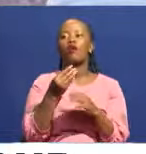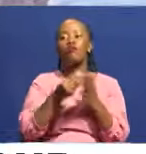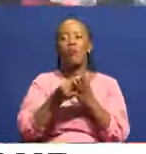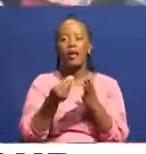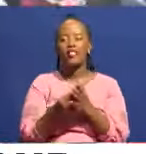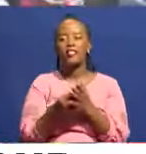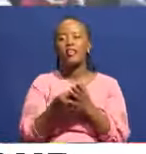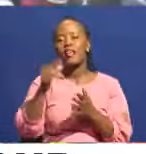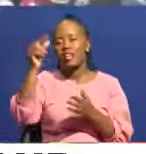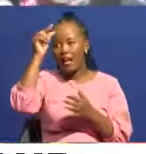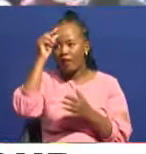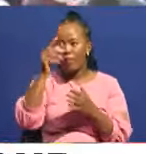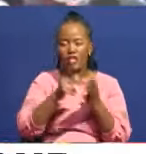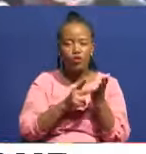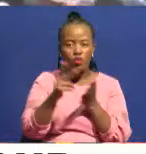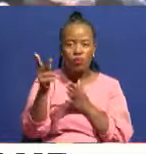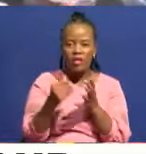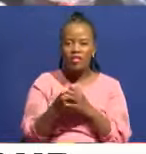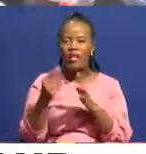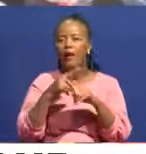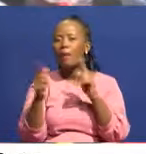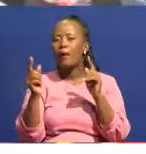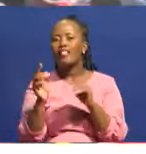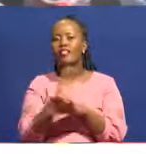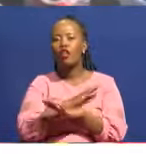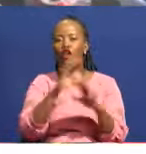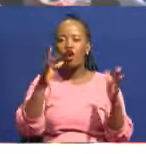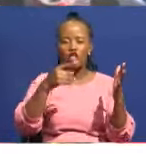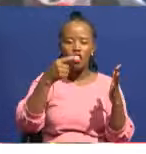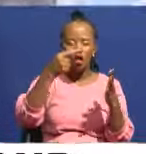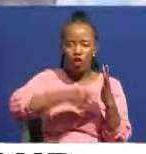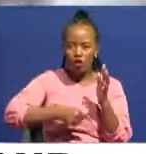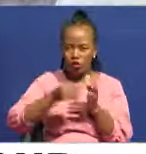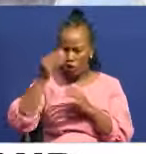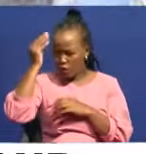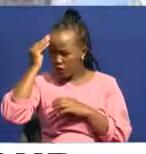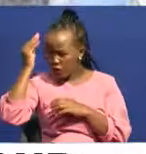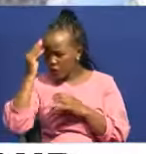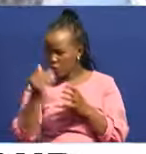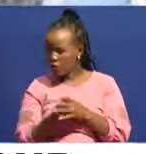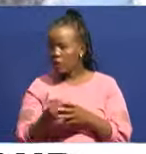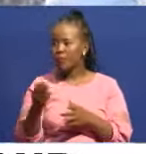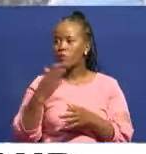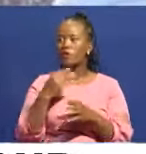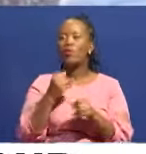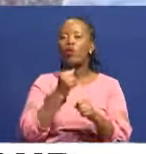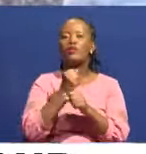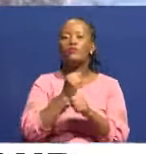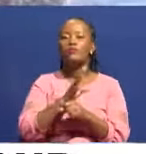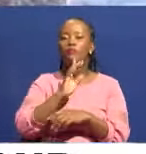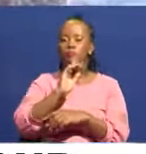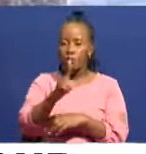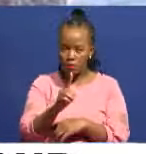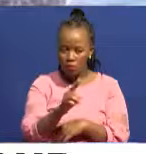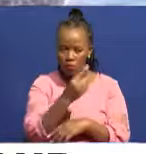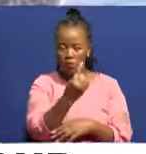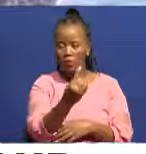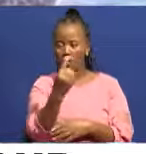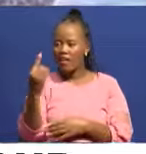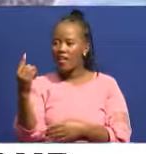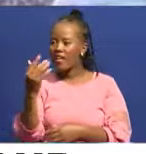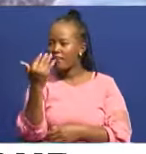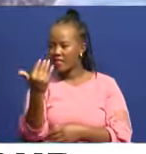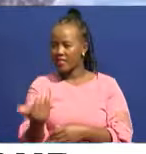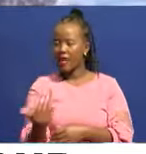pay and not the cost of the course. We want to make sure that every child in